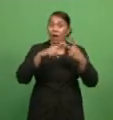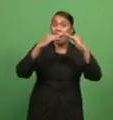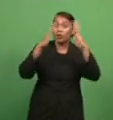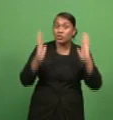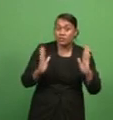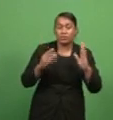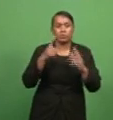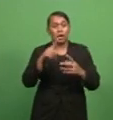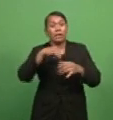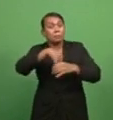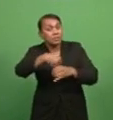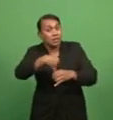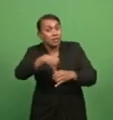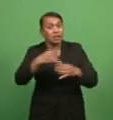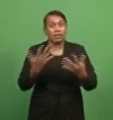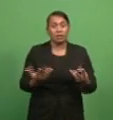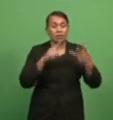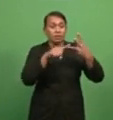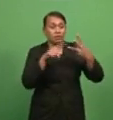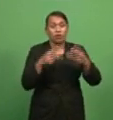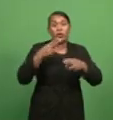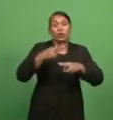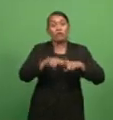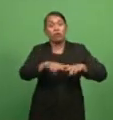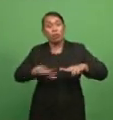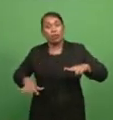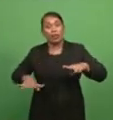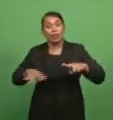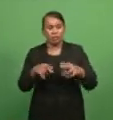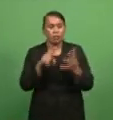medical, funeral,